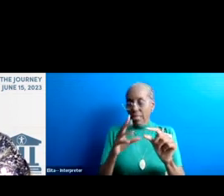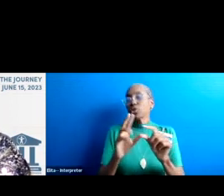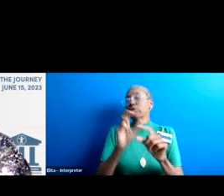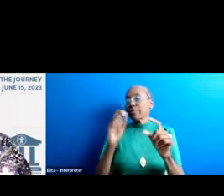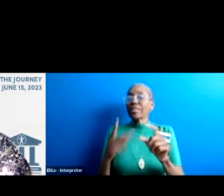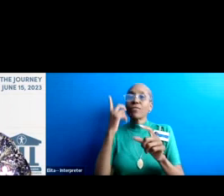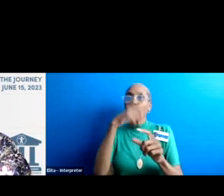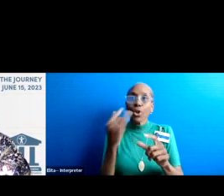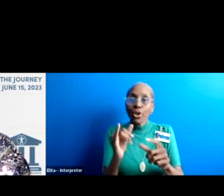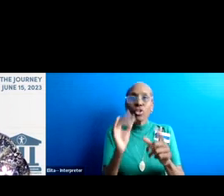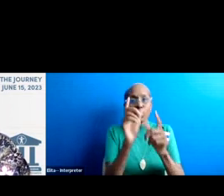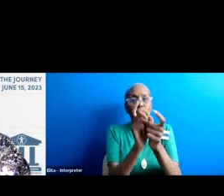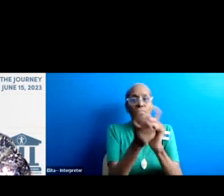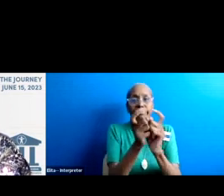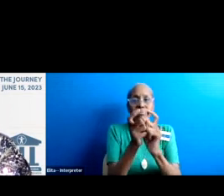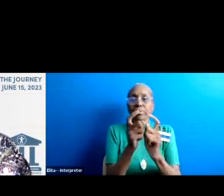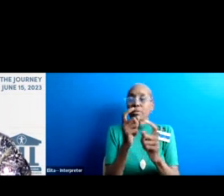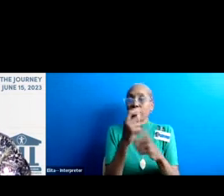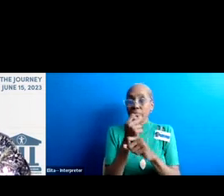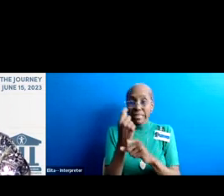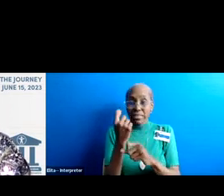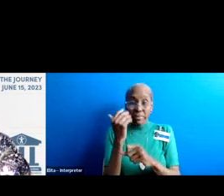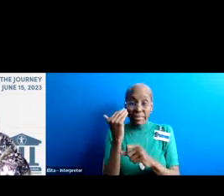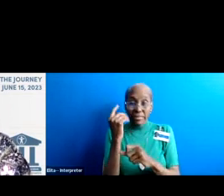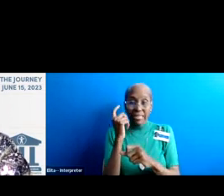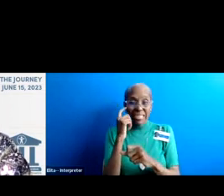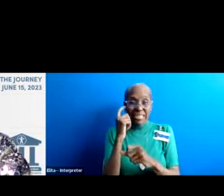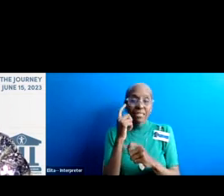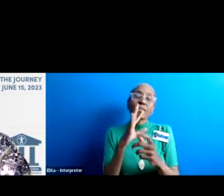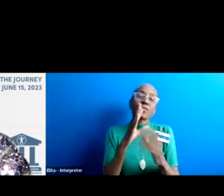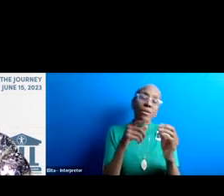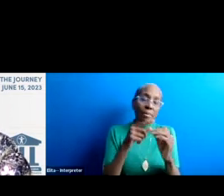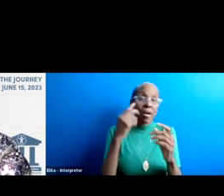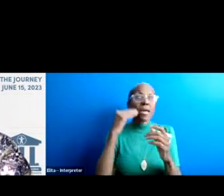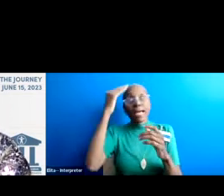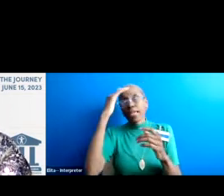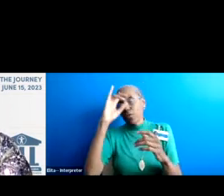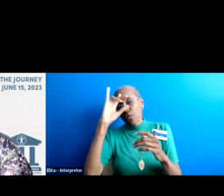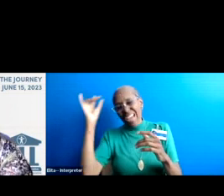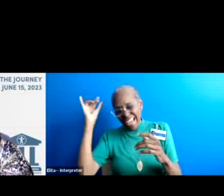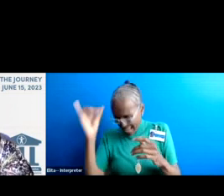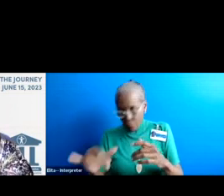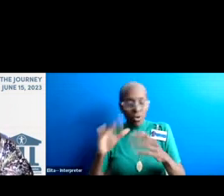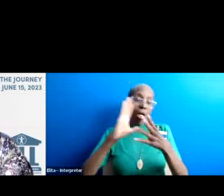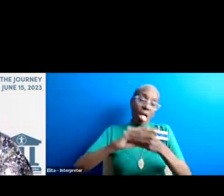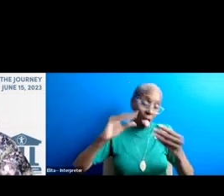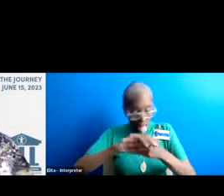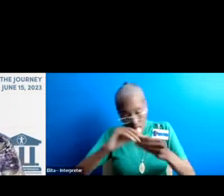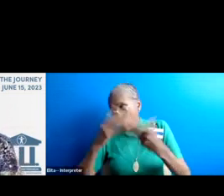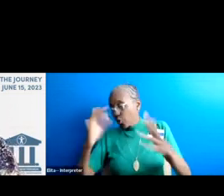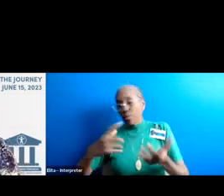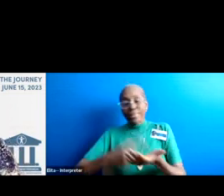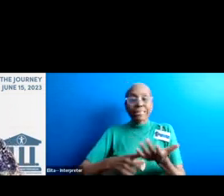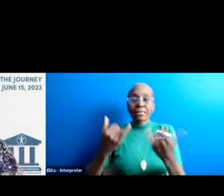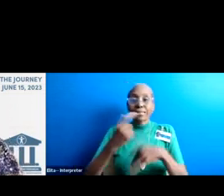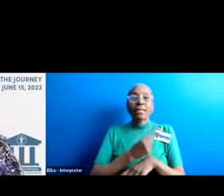for looks or something like that. I hope that makes a little bit of sense. I could talk about headings forever. I don't have enough time to dig into it today, but I hope that